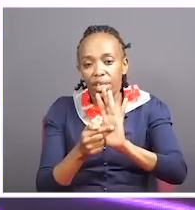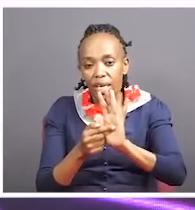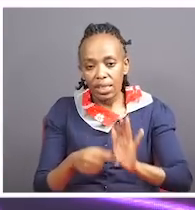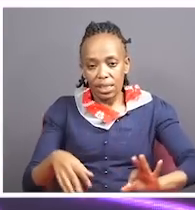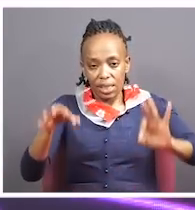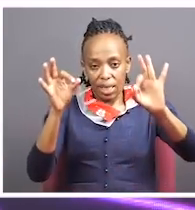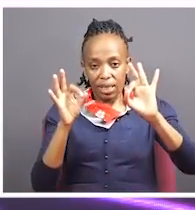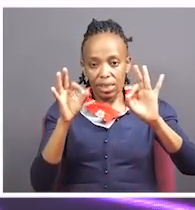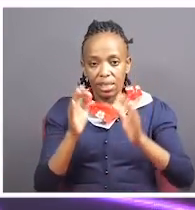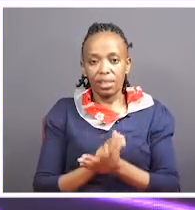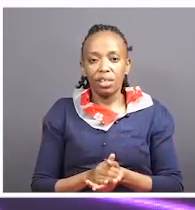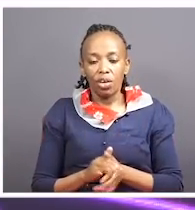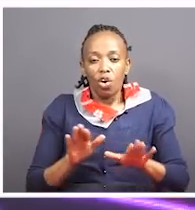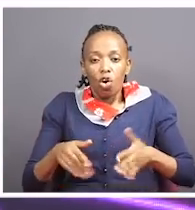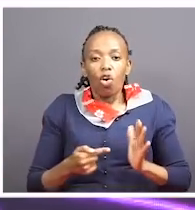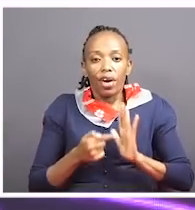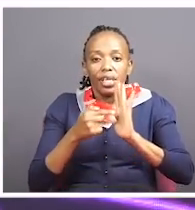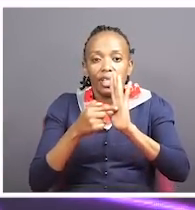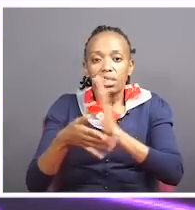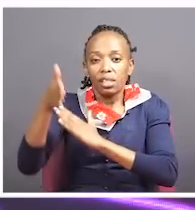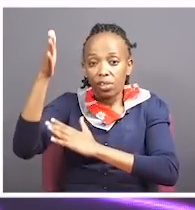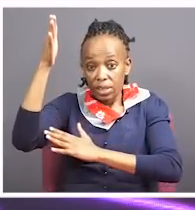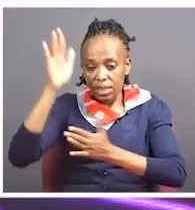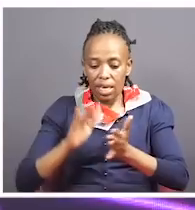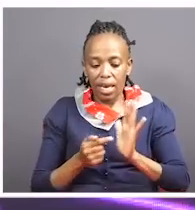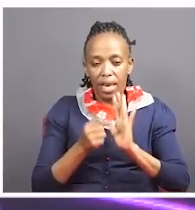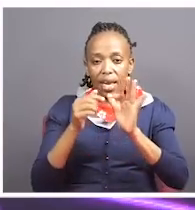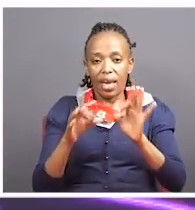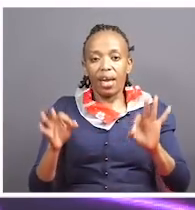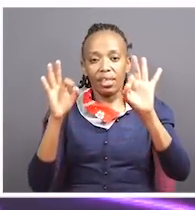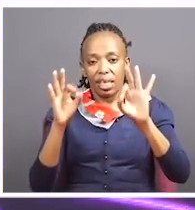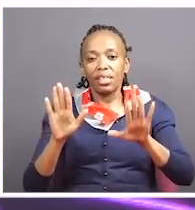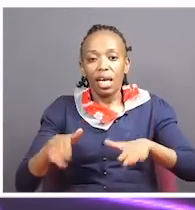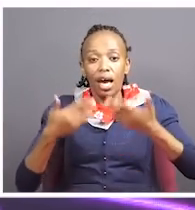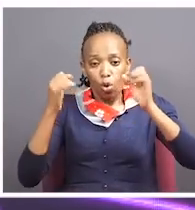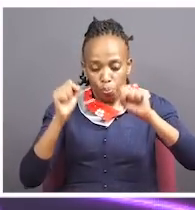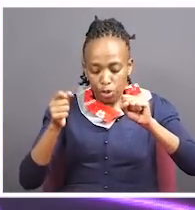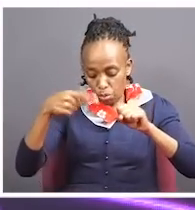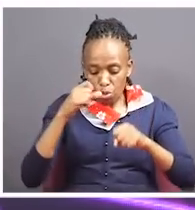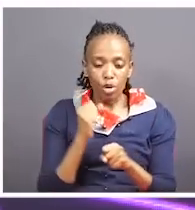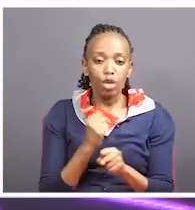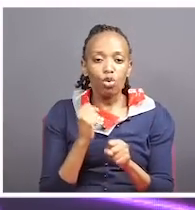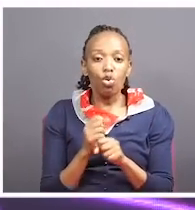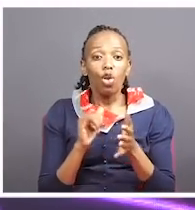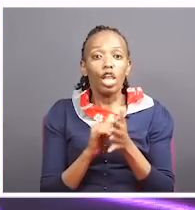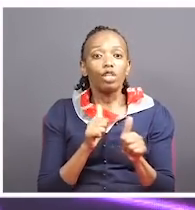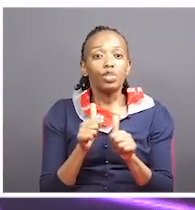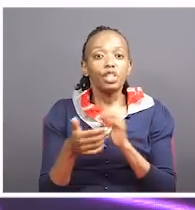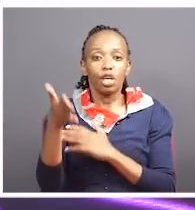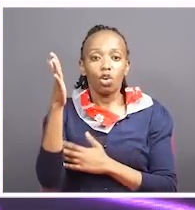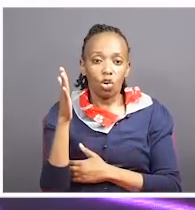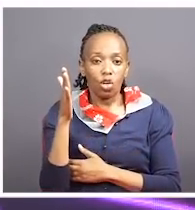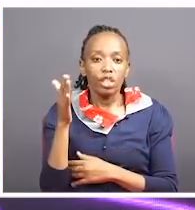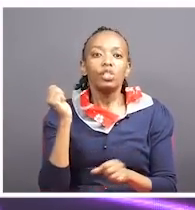radiant excellence, or radiating God's excellence. How can we do that